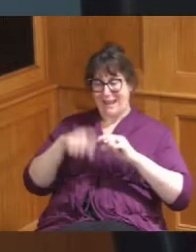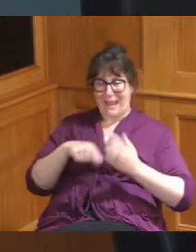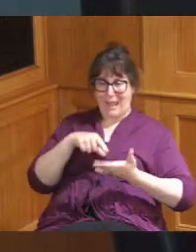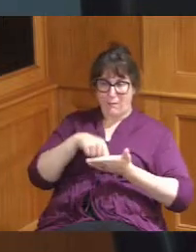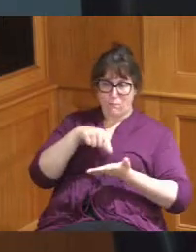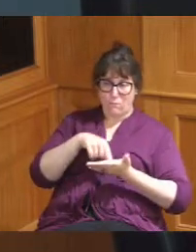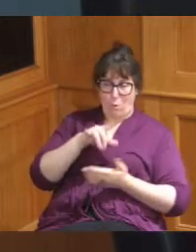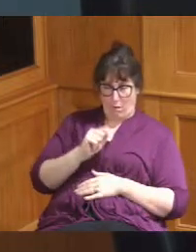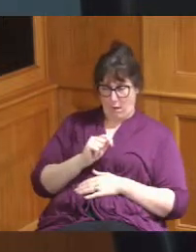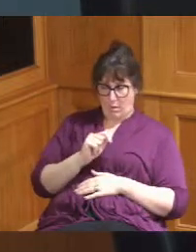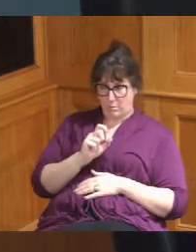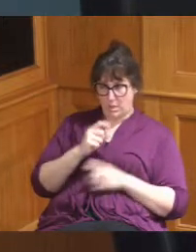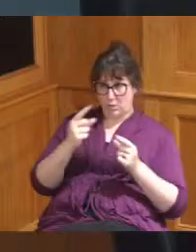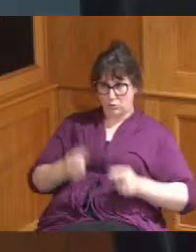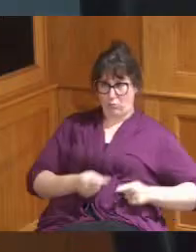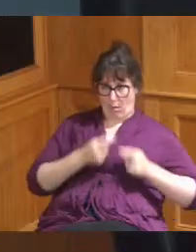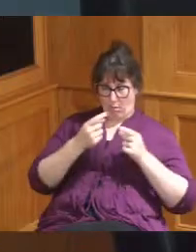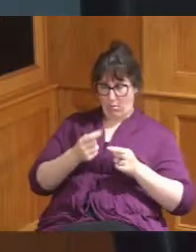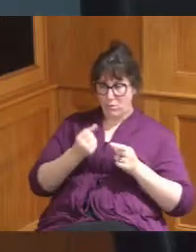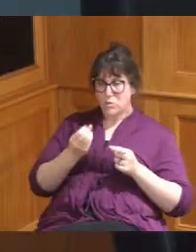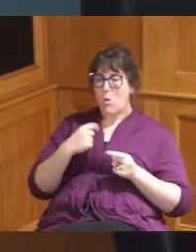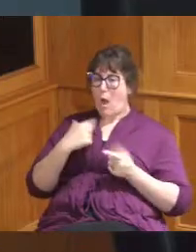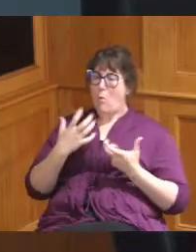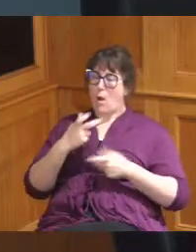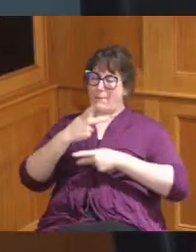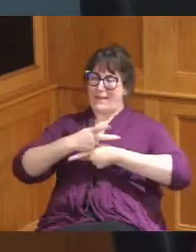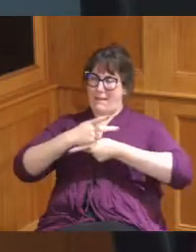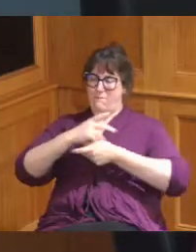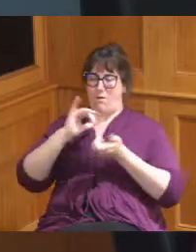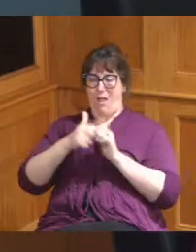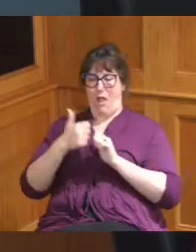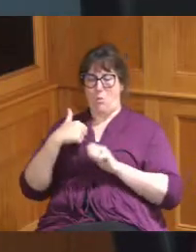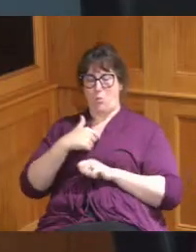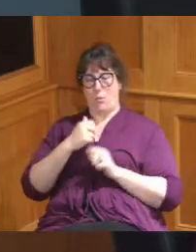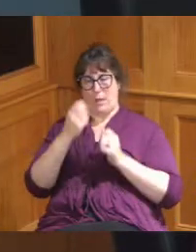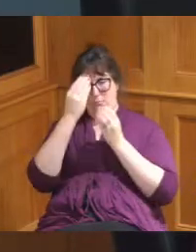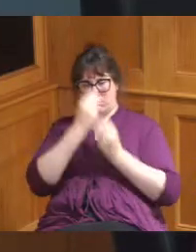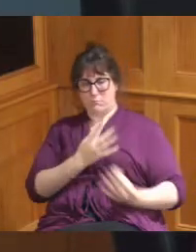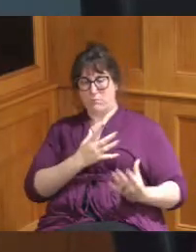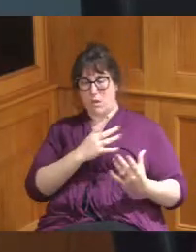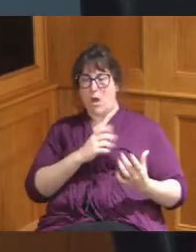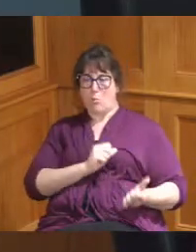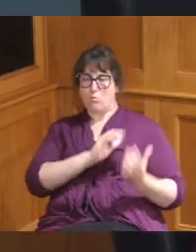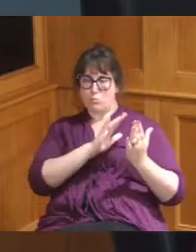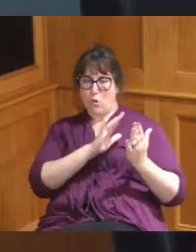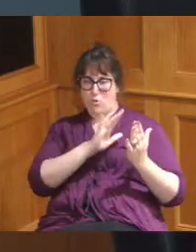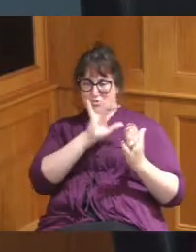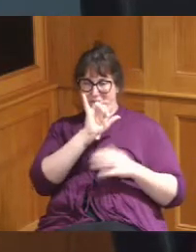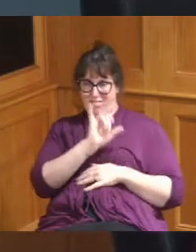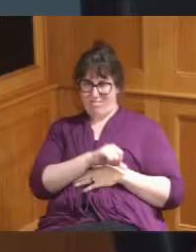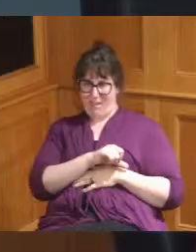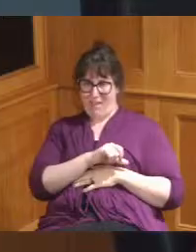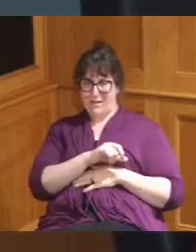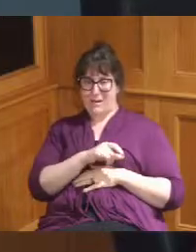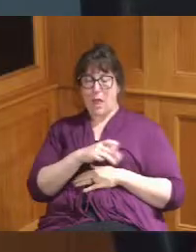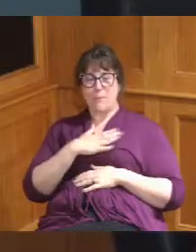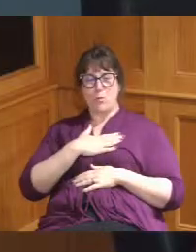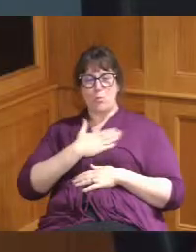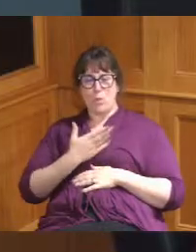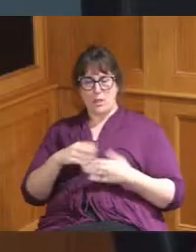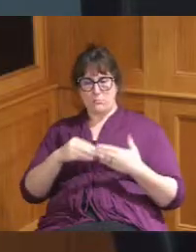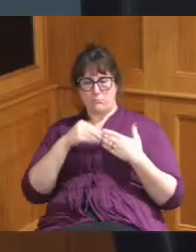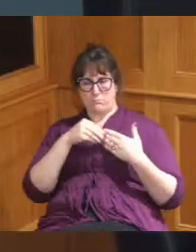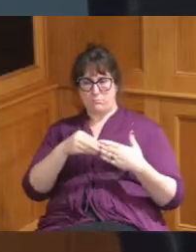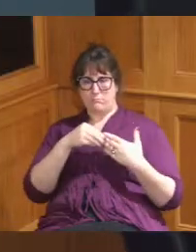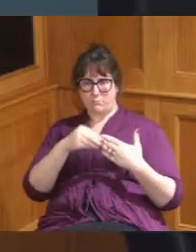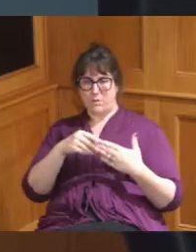really they'd struggle with. So I just want to be really careful about how we inform people about this, be willing to be flexible by